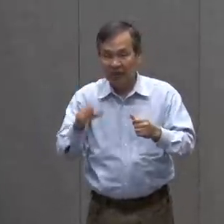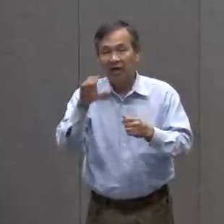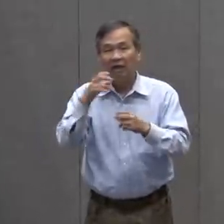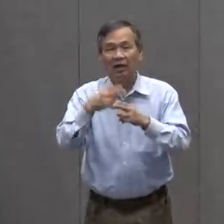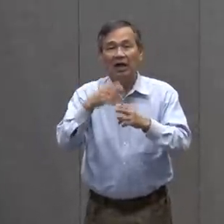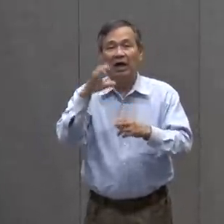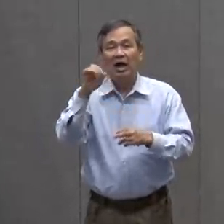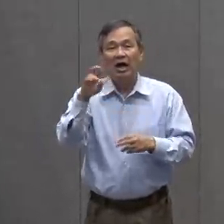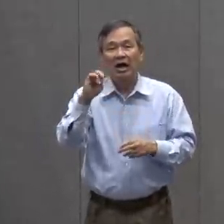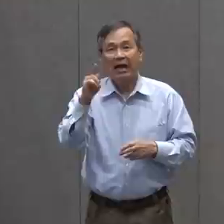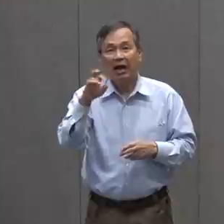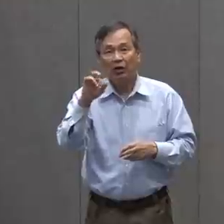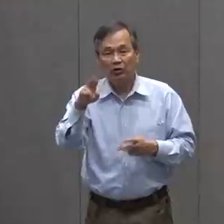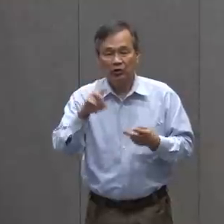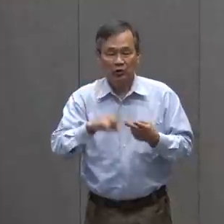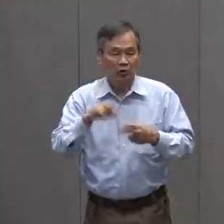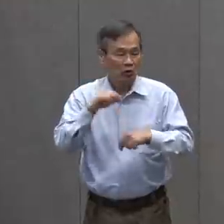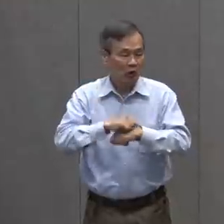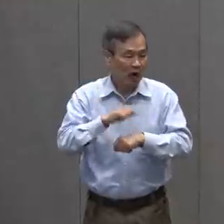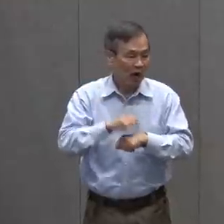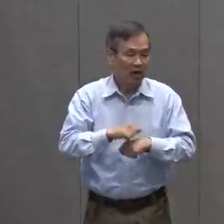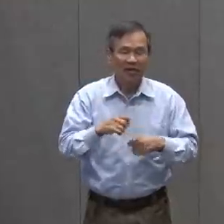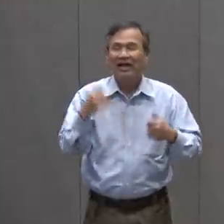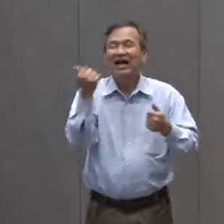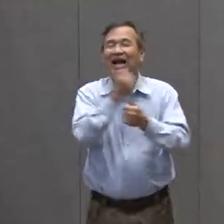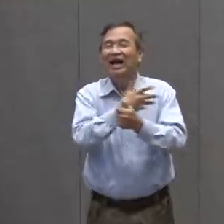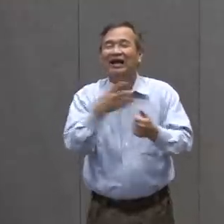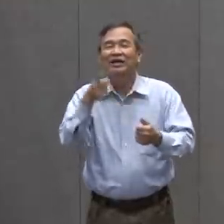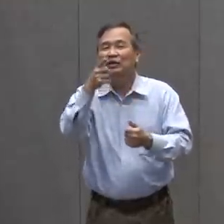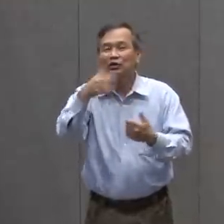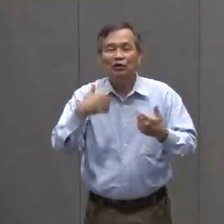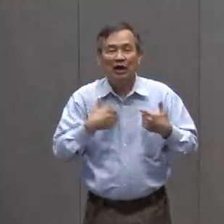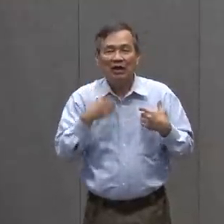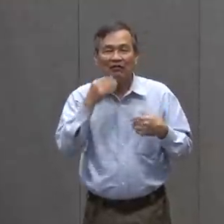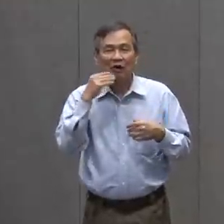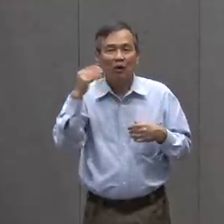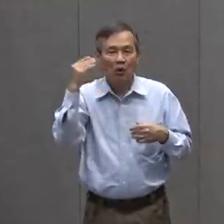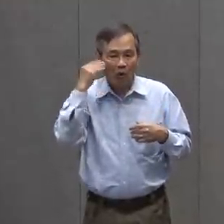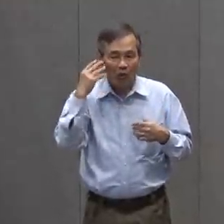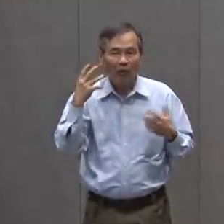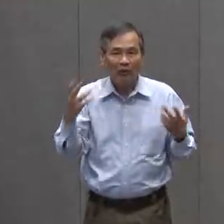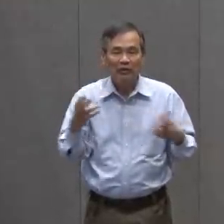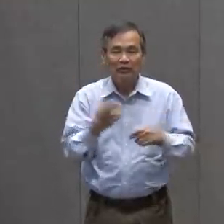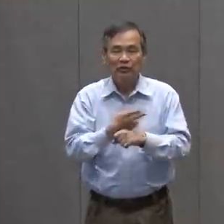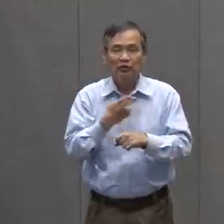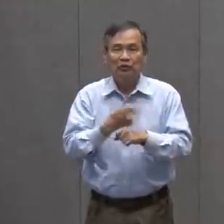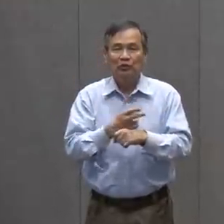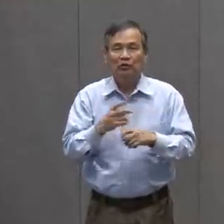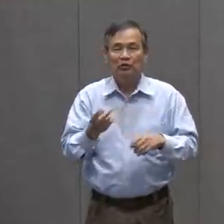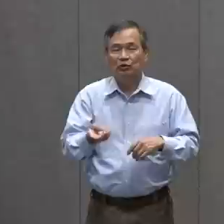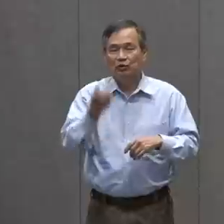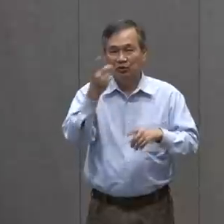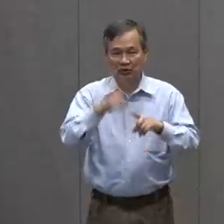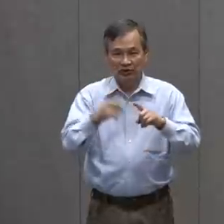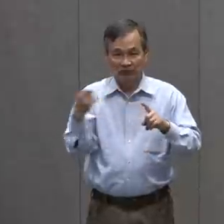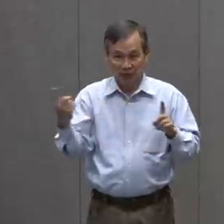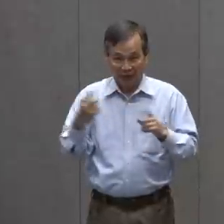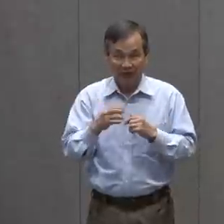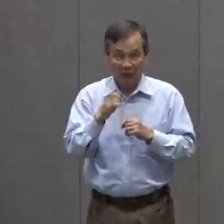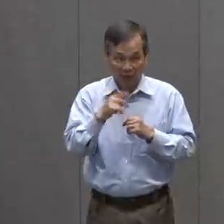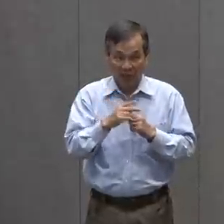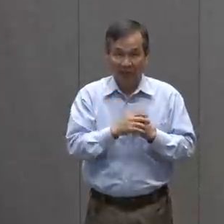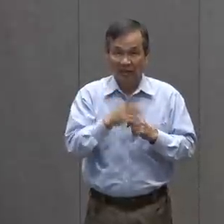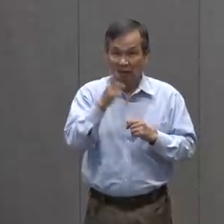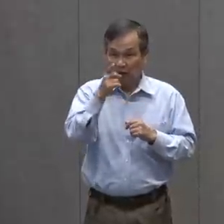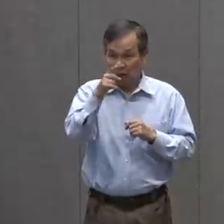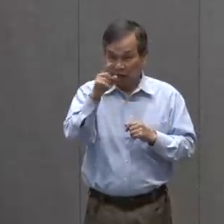again, rocks, erasers, anything you have at home. You, just long as there's two different ones for each of you. And